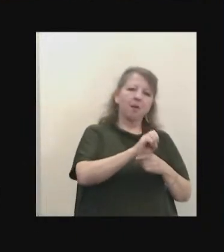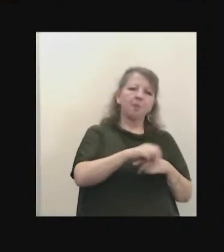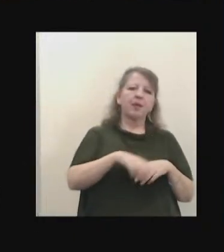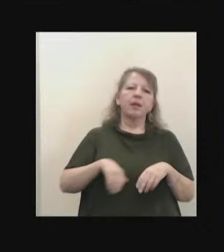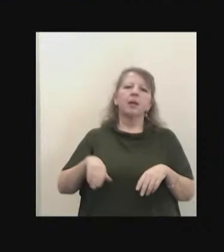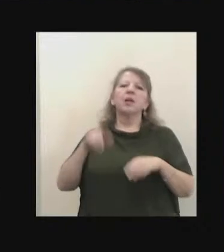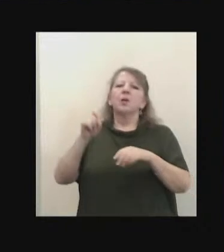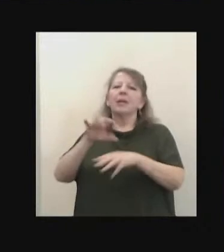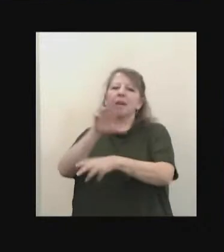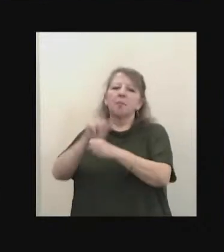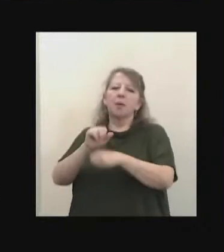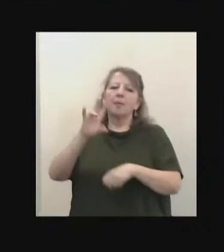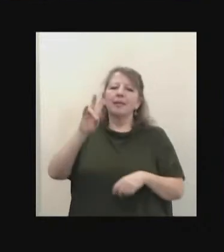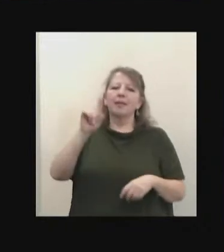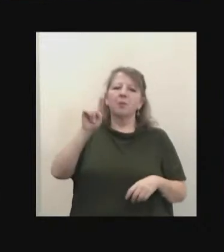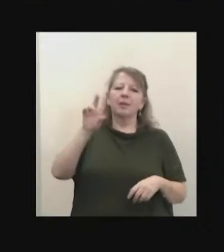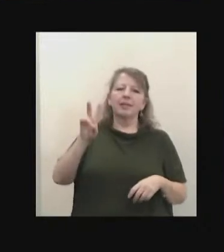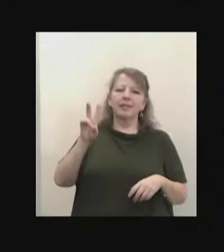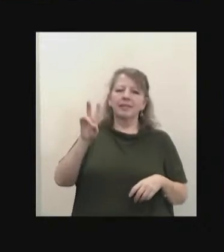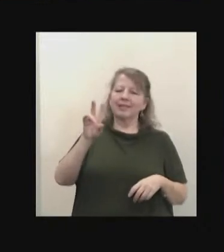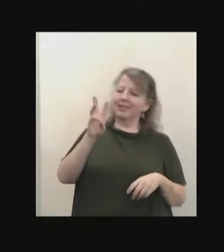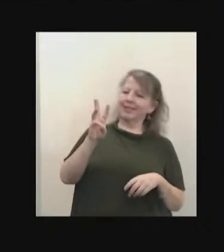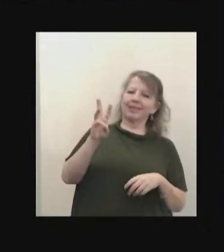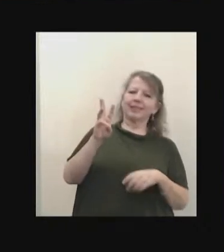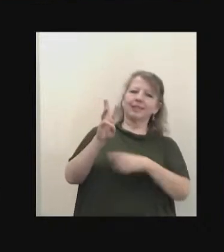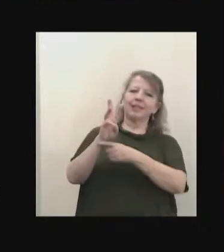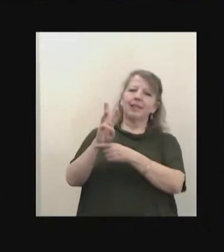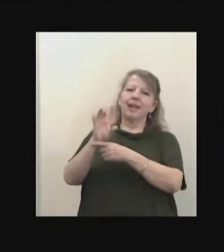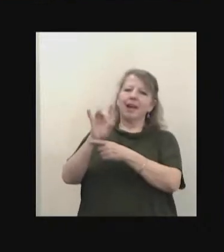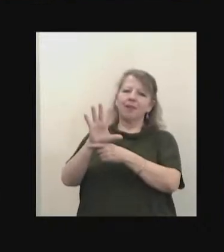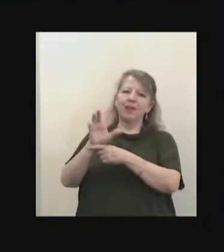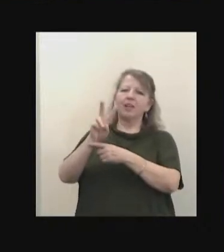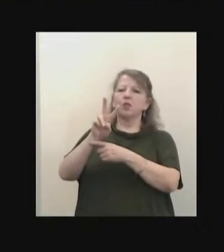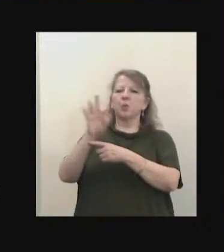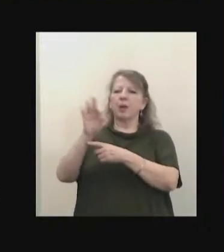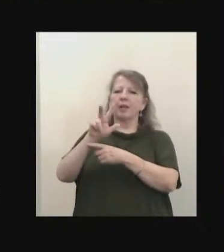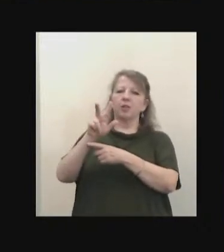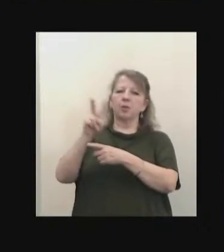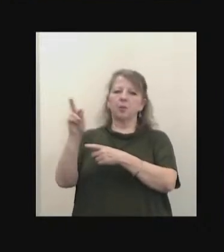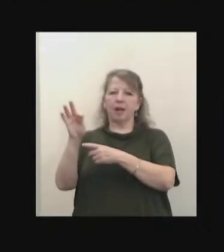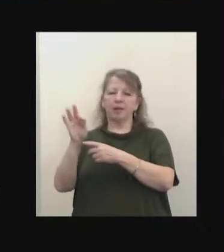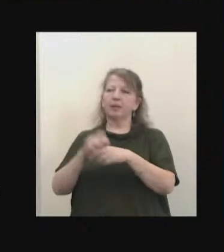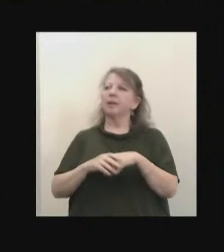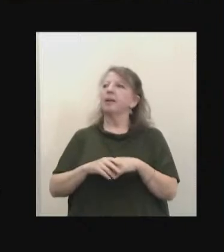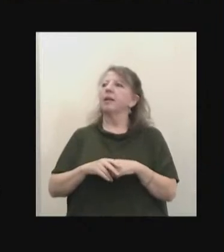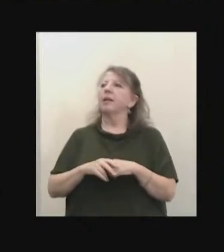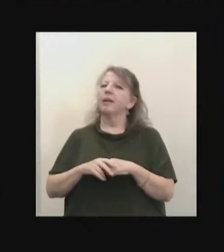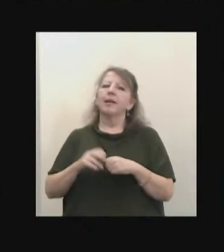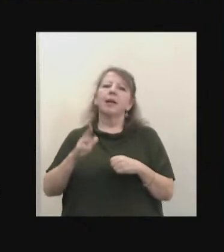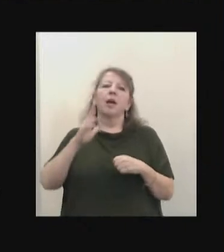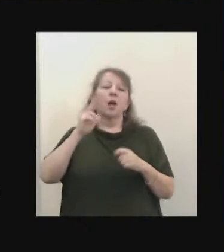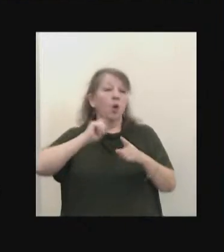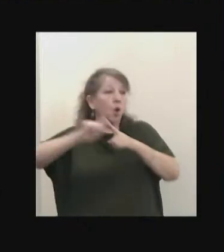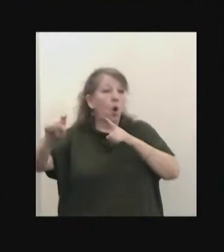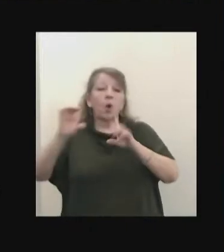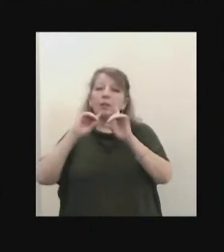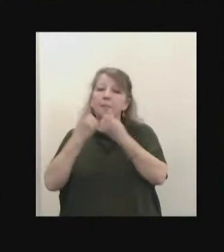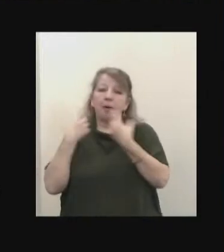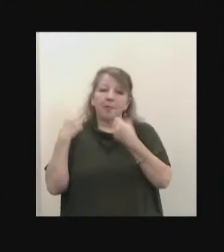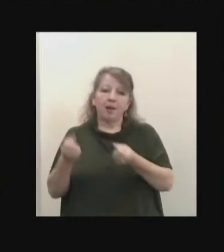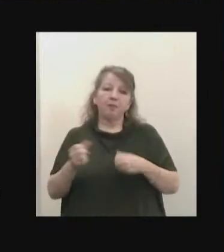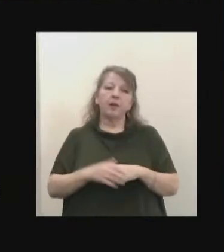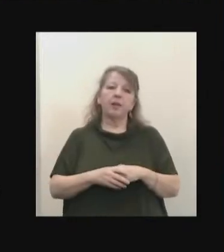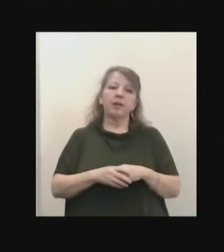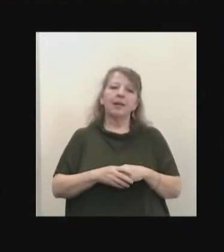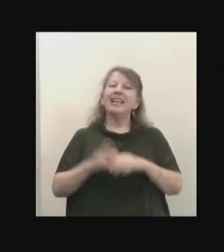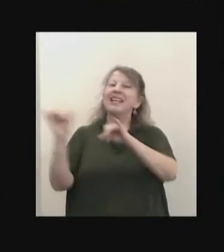716-858-2929. You call our Department of Health and they will schedule an appointment in that situation. Same number to schedule a vaccine. A lot